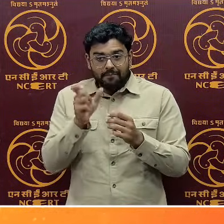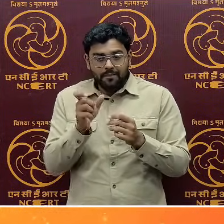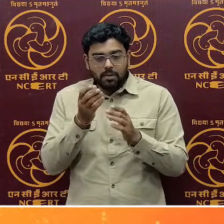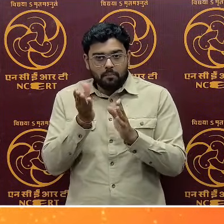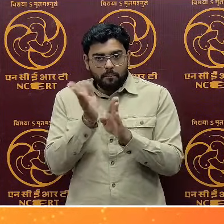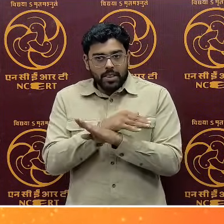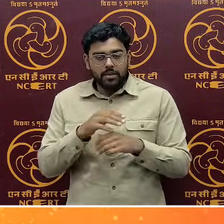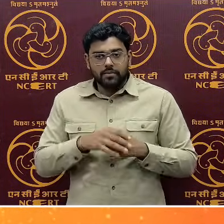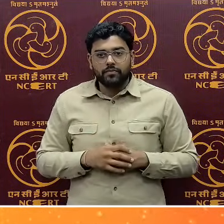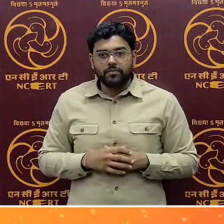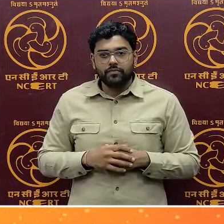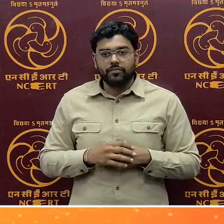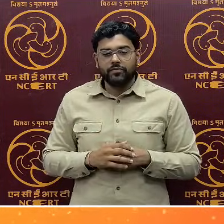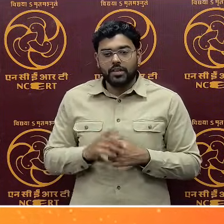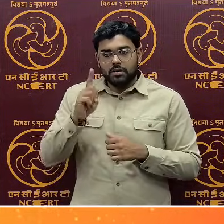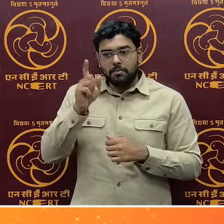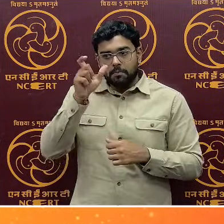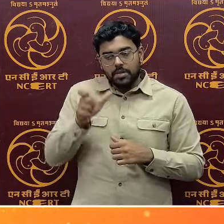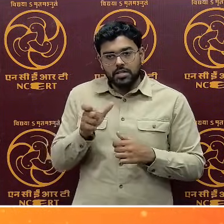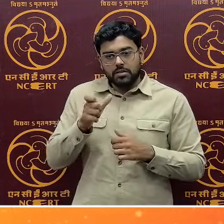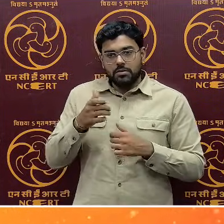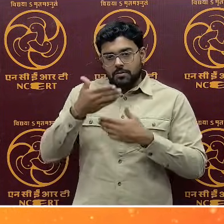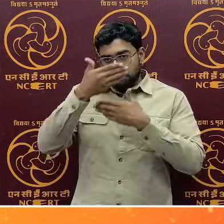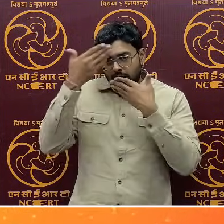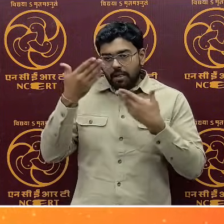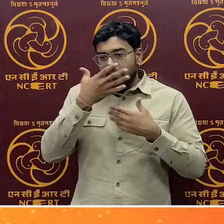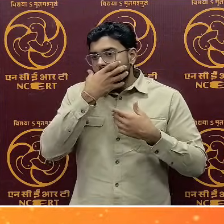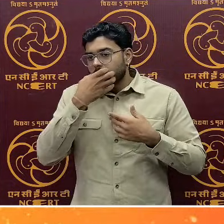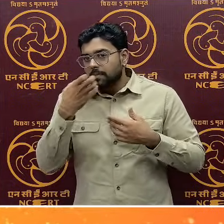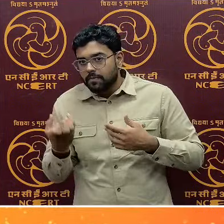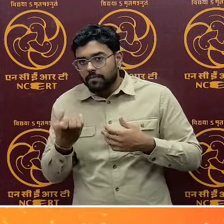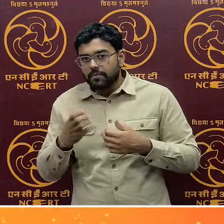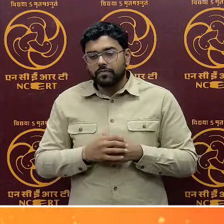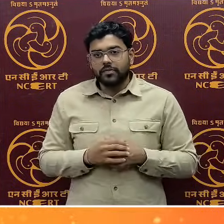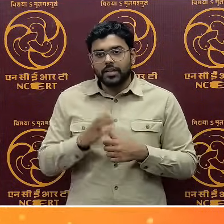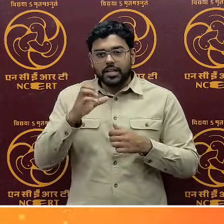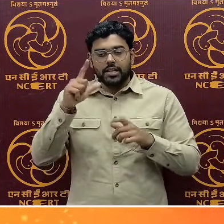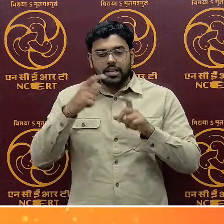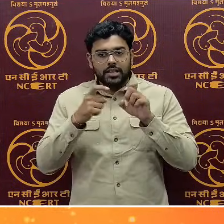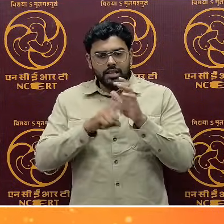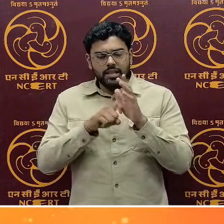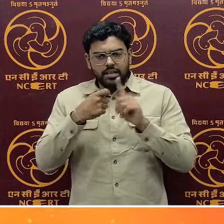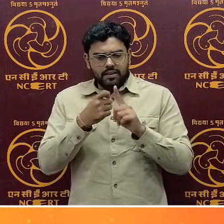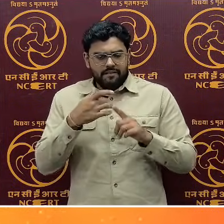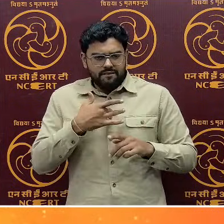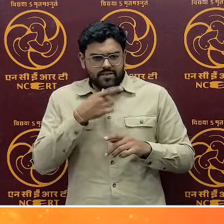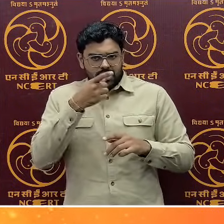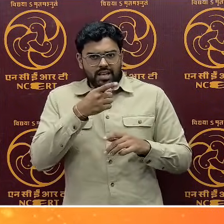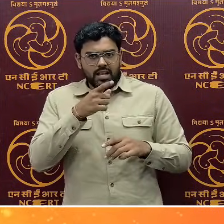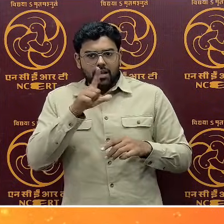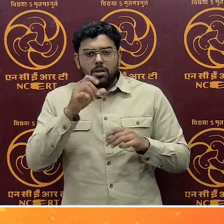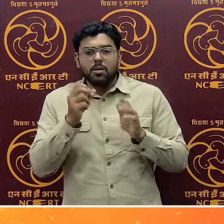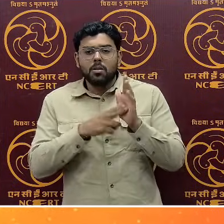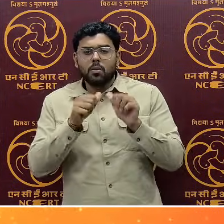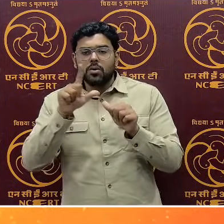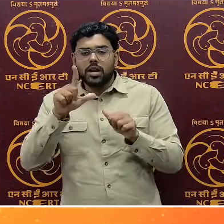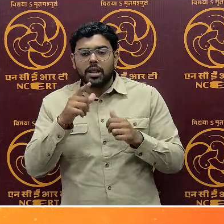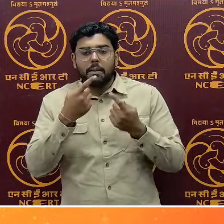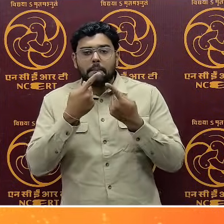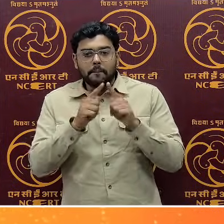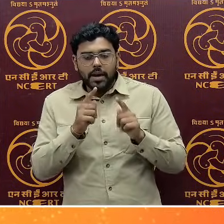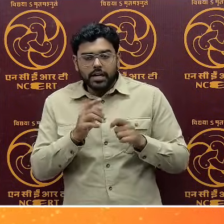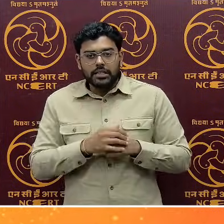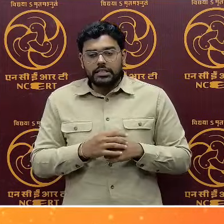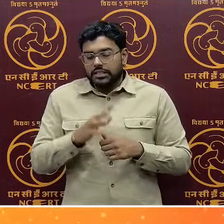the hold-up, one gunman's mask slipped. A clerk thought she recognized Nolan, but she